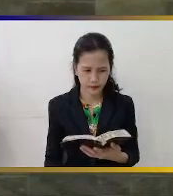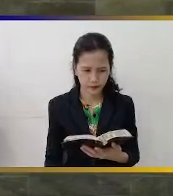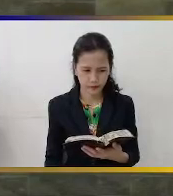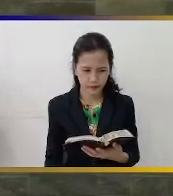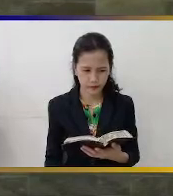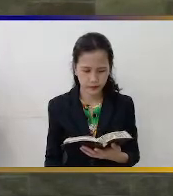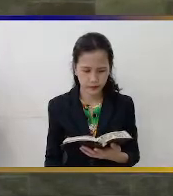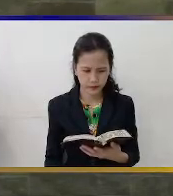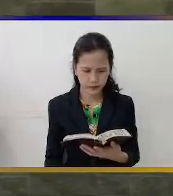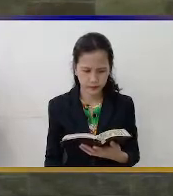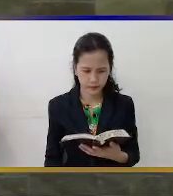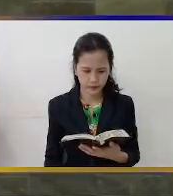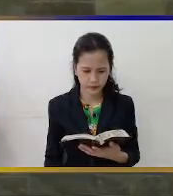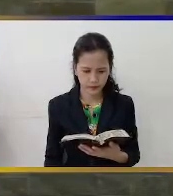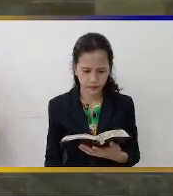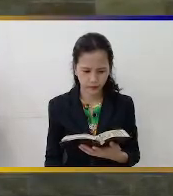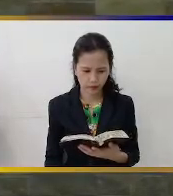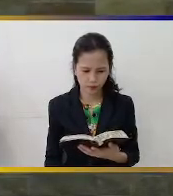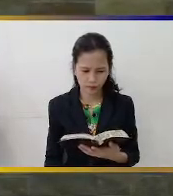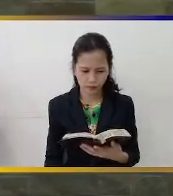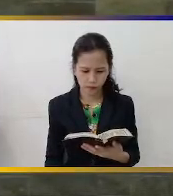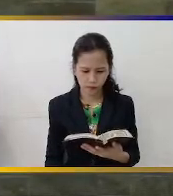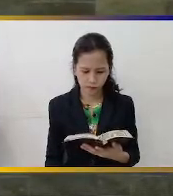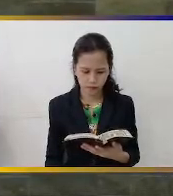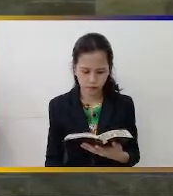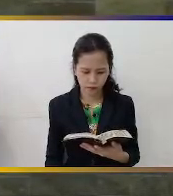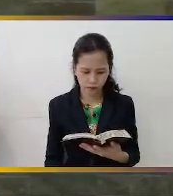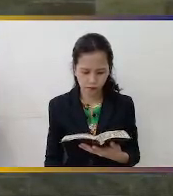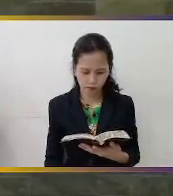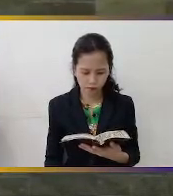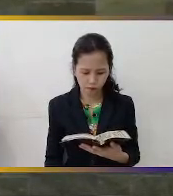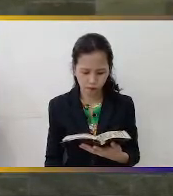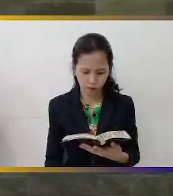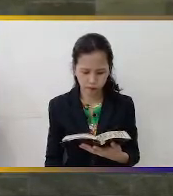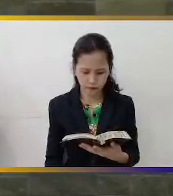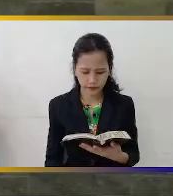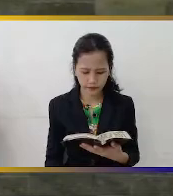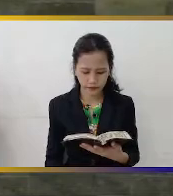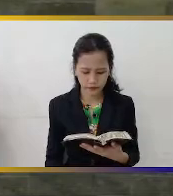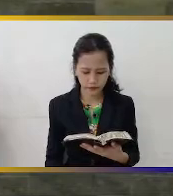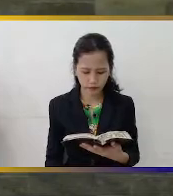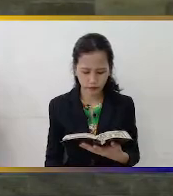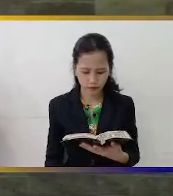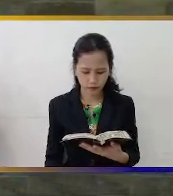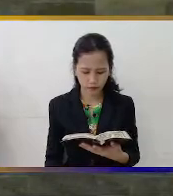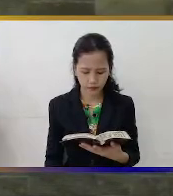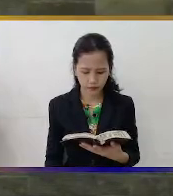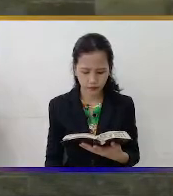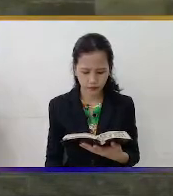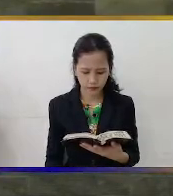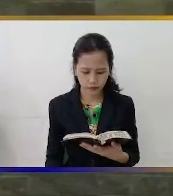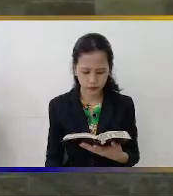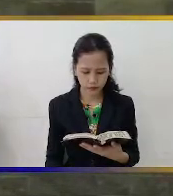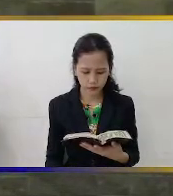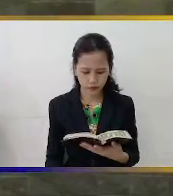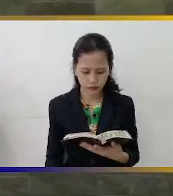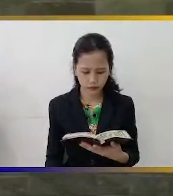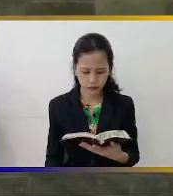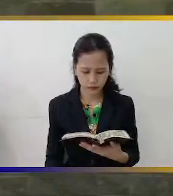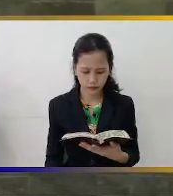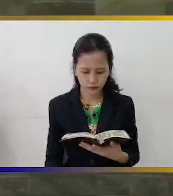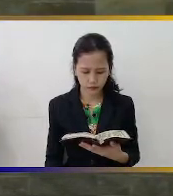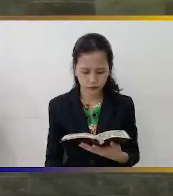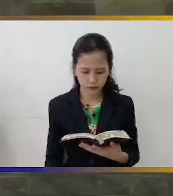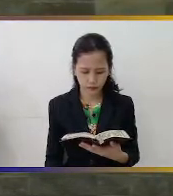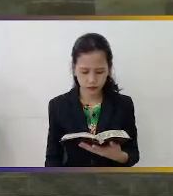but thou Bethlehem, Ephrathah, though thou be little among the thousands